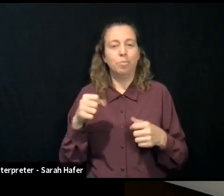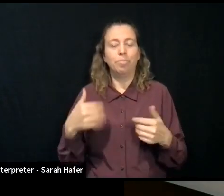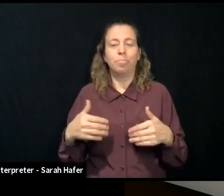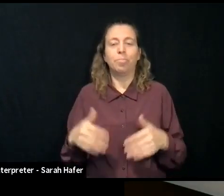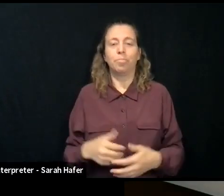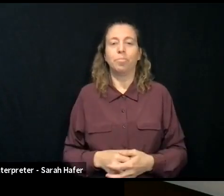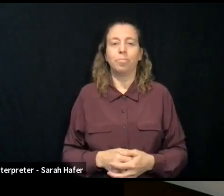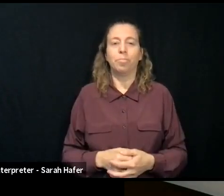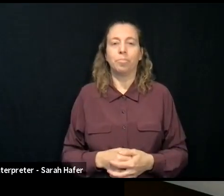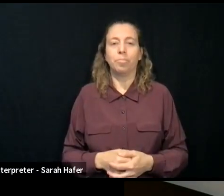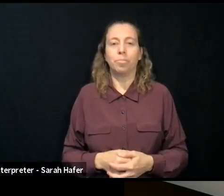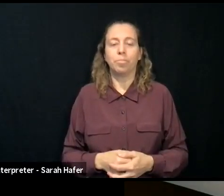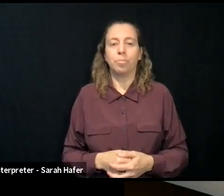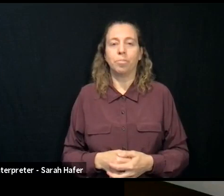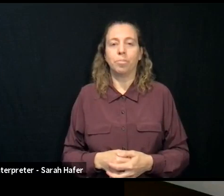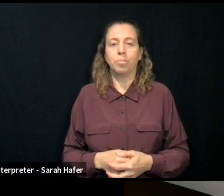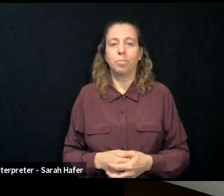Okay.